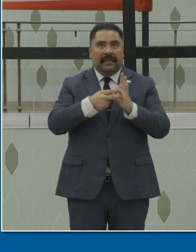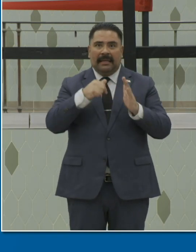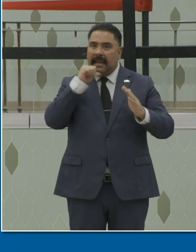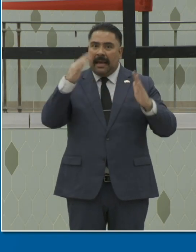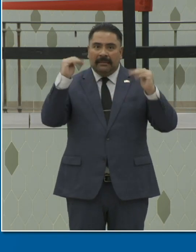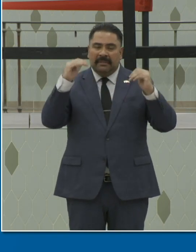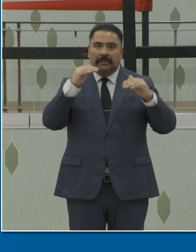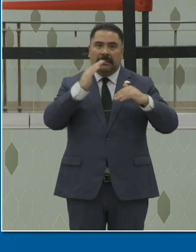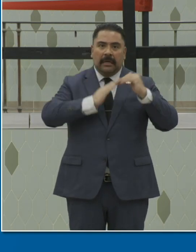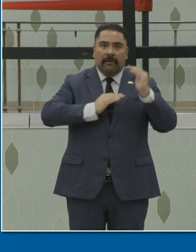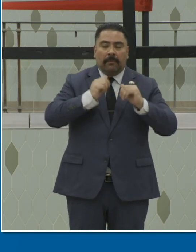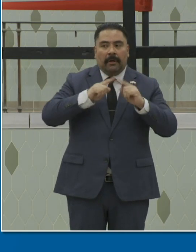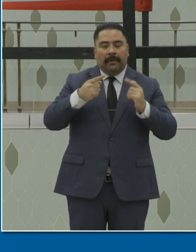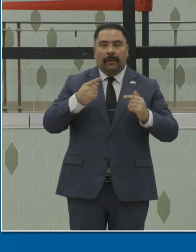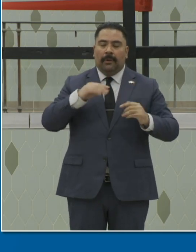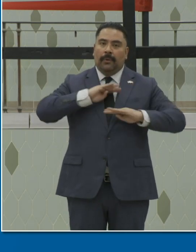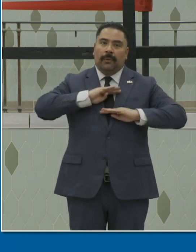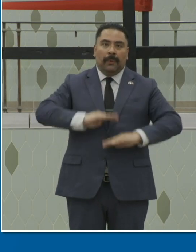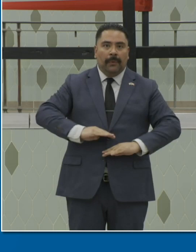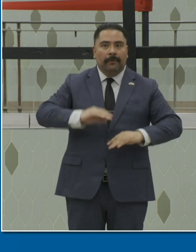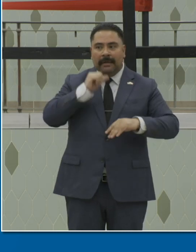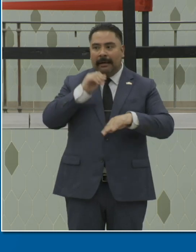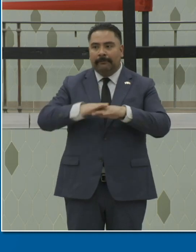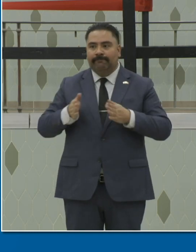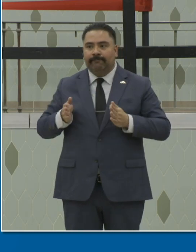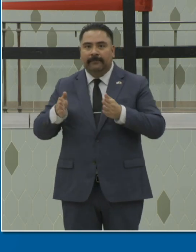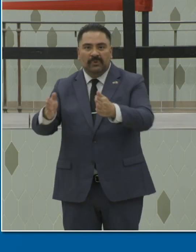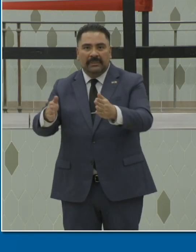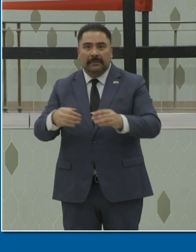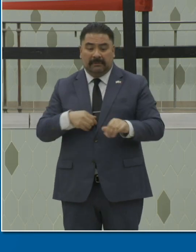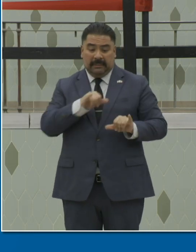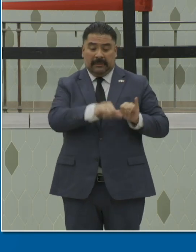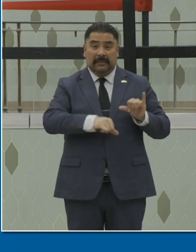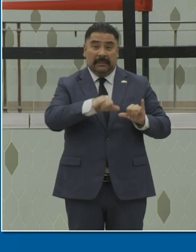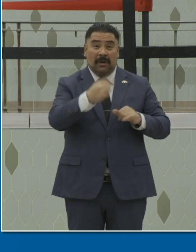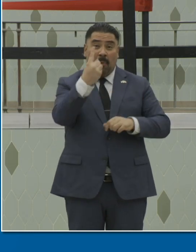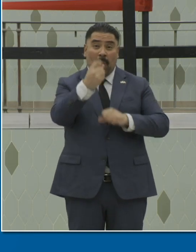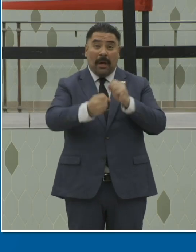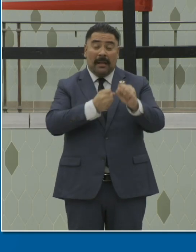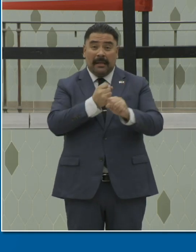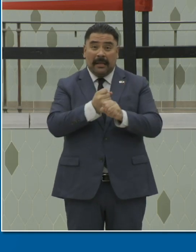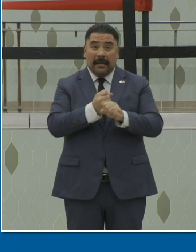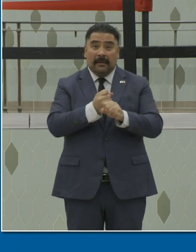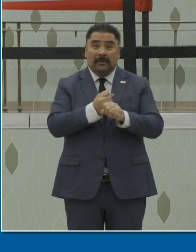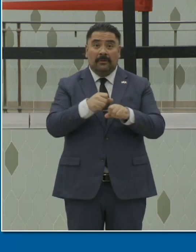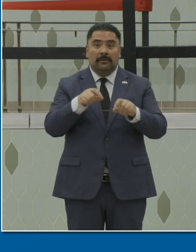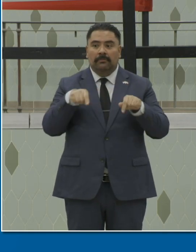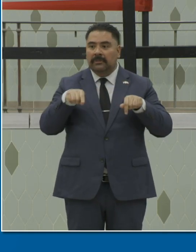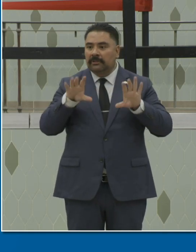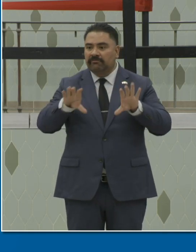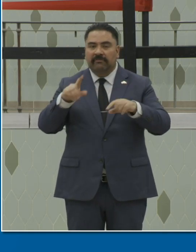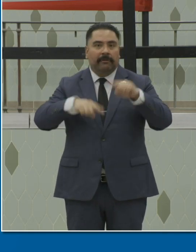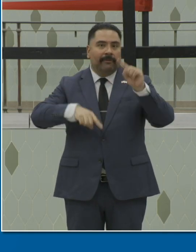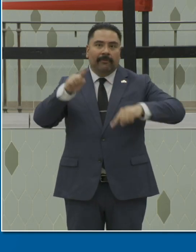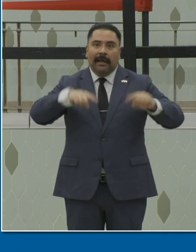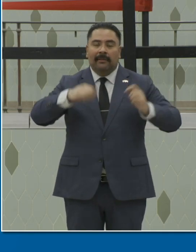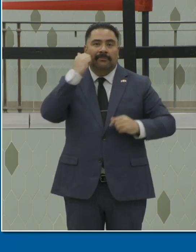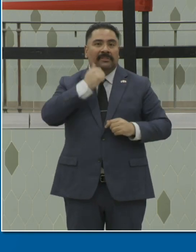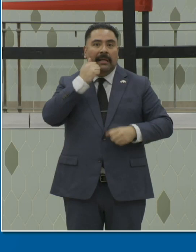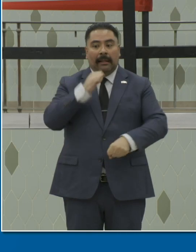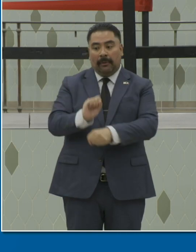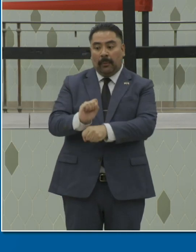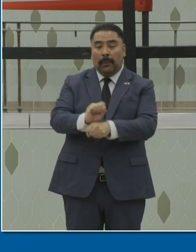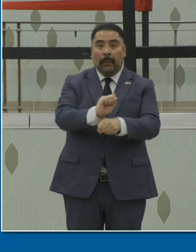be comfortable, but I was just happy to be off the street. Now, I was there for a year while doing random daily jobs